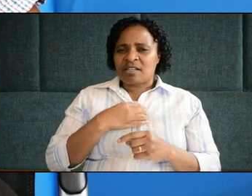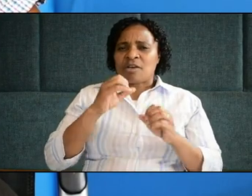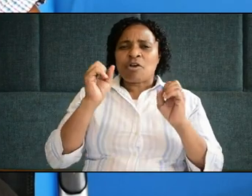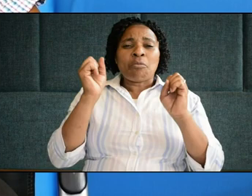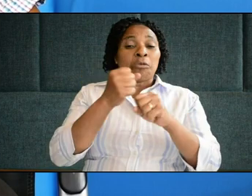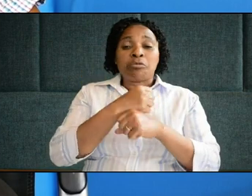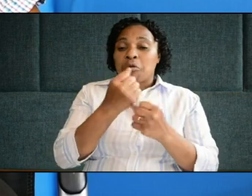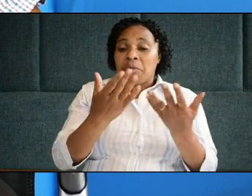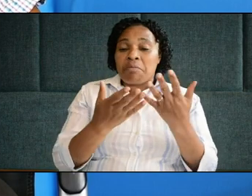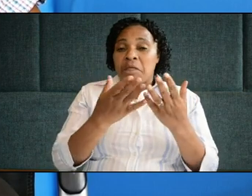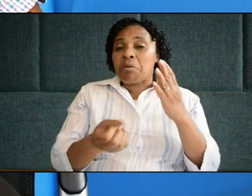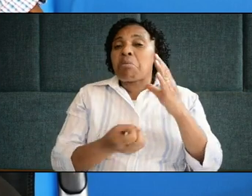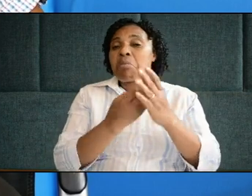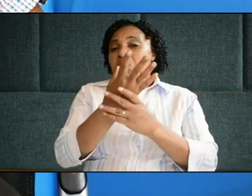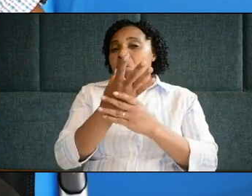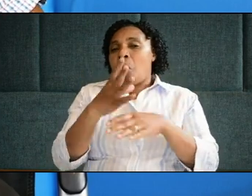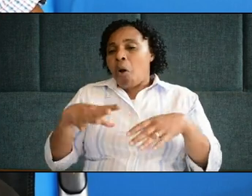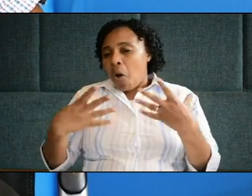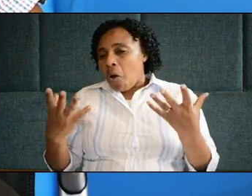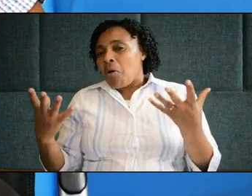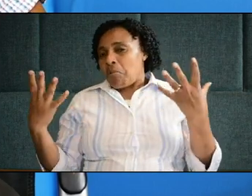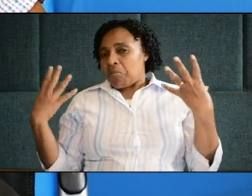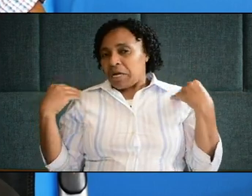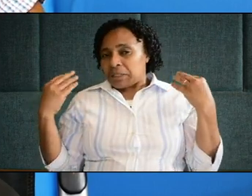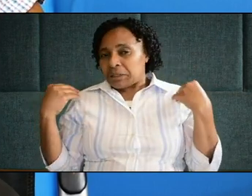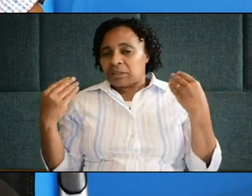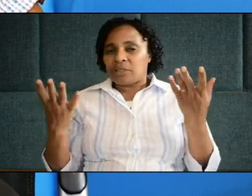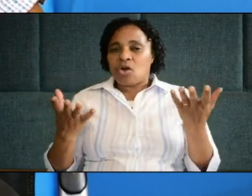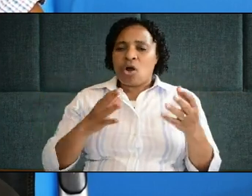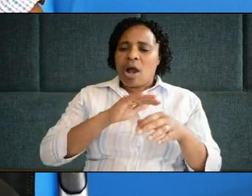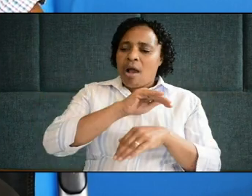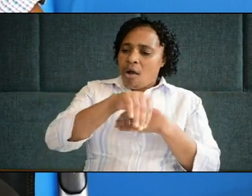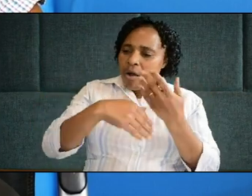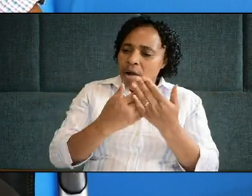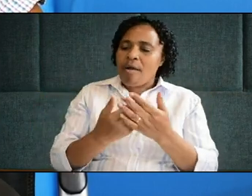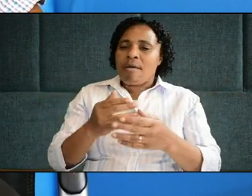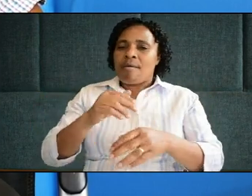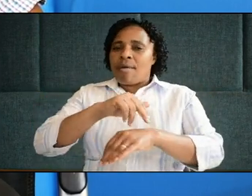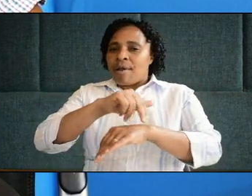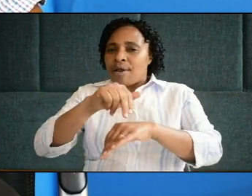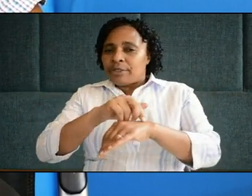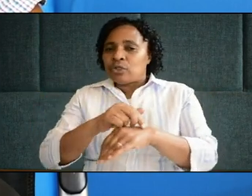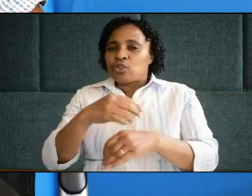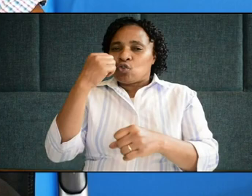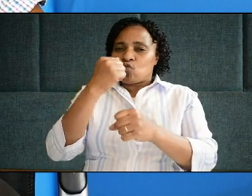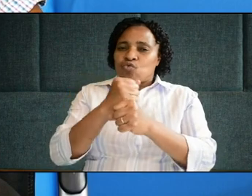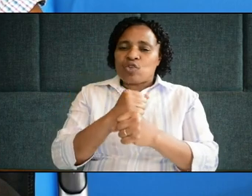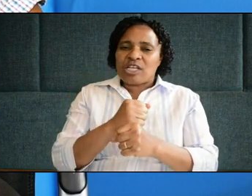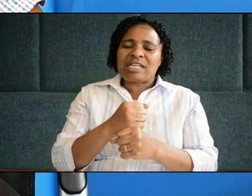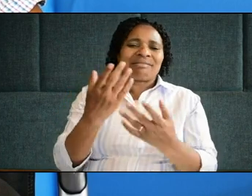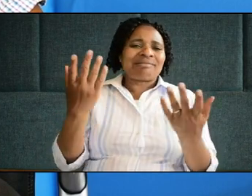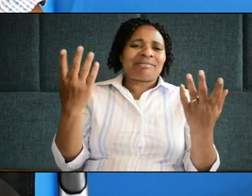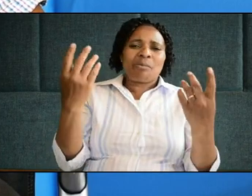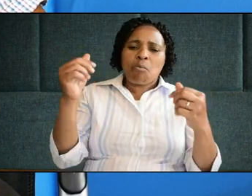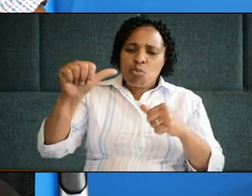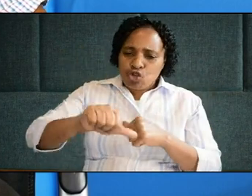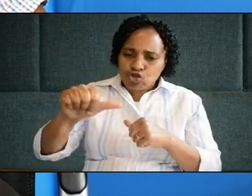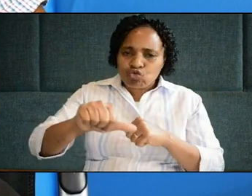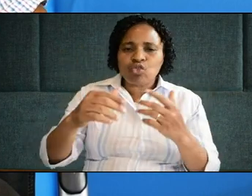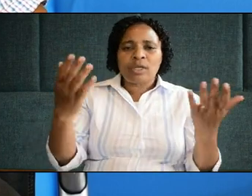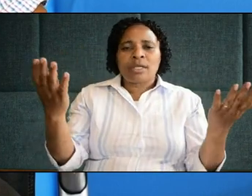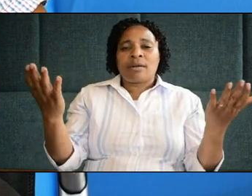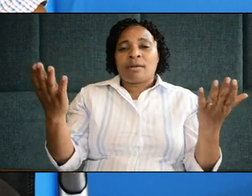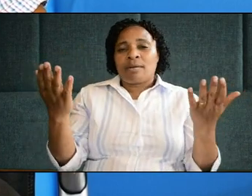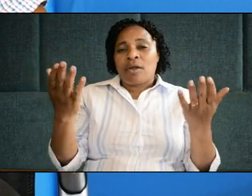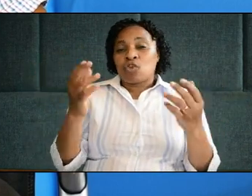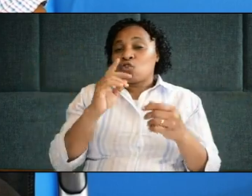race, maybe their practice. Because all the other nations were doing idolatry.